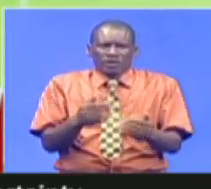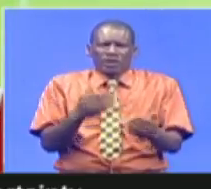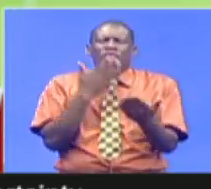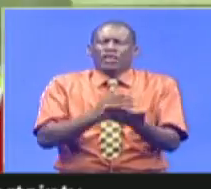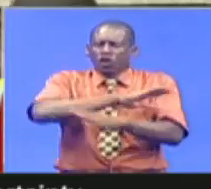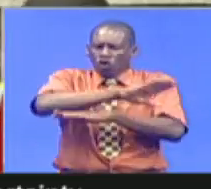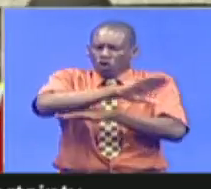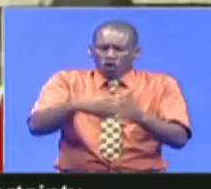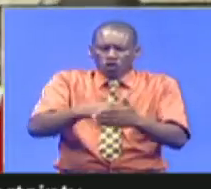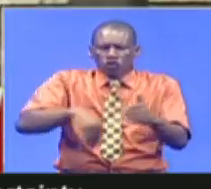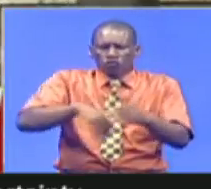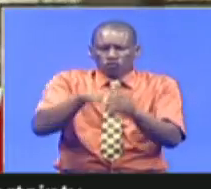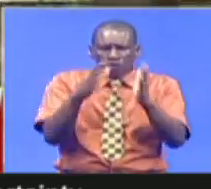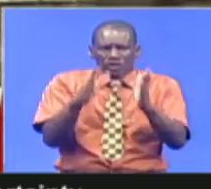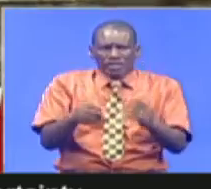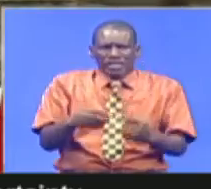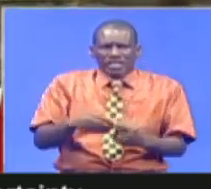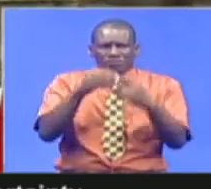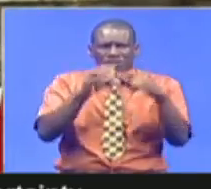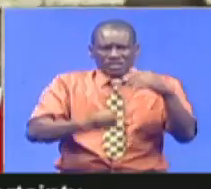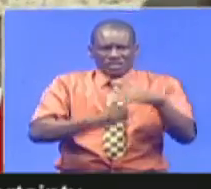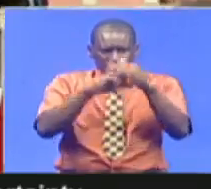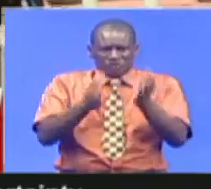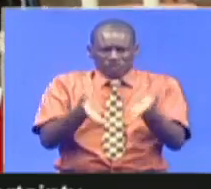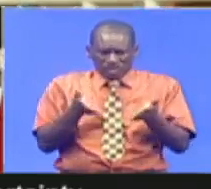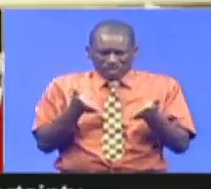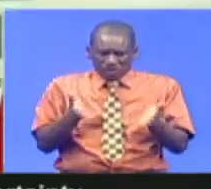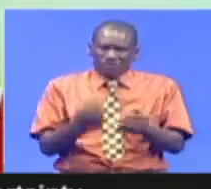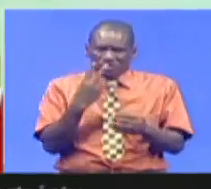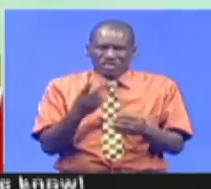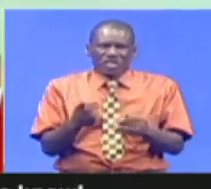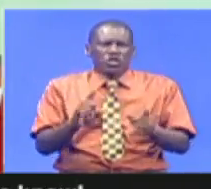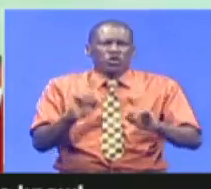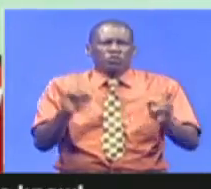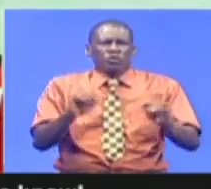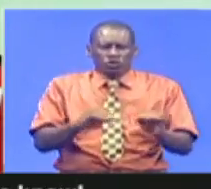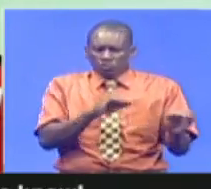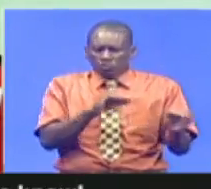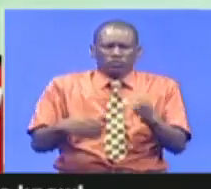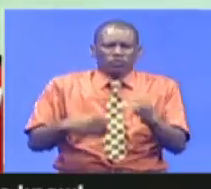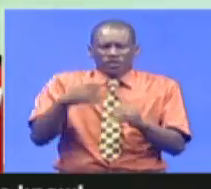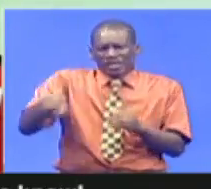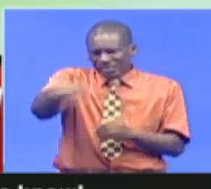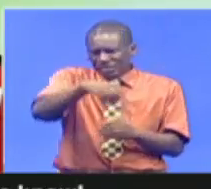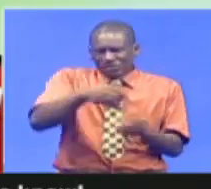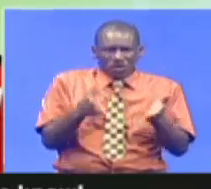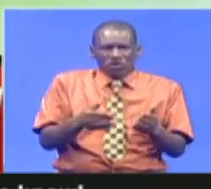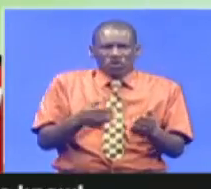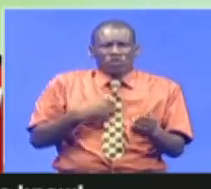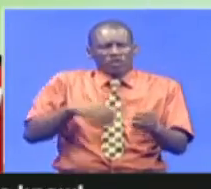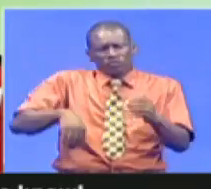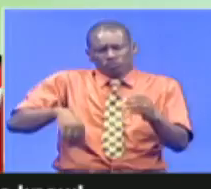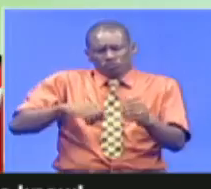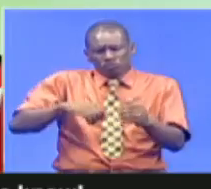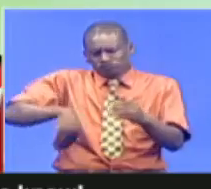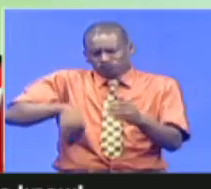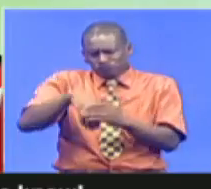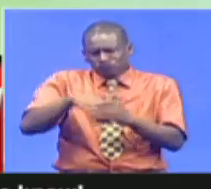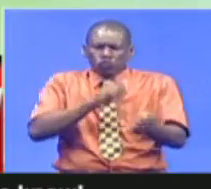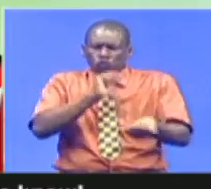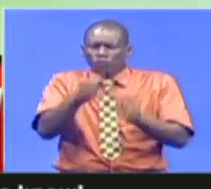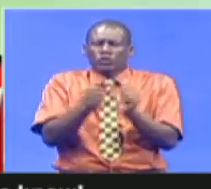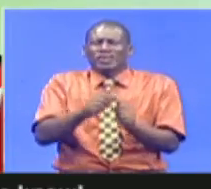and especially the fans. I think for now, if you look at, we are not going to the next round immediately. We have to face Tusker, which is the next task. So we